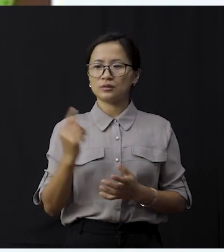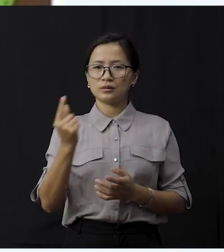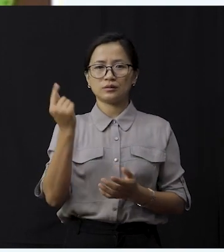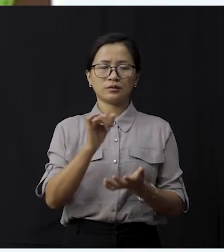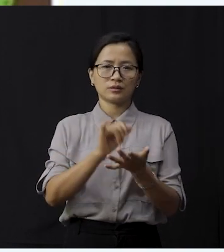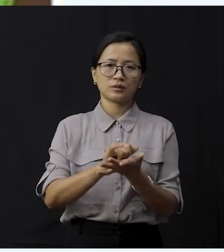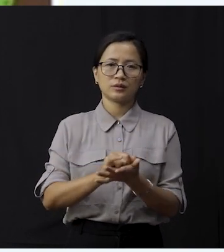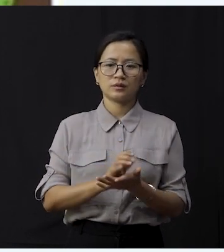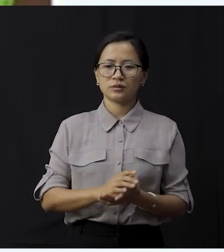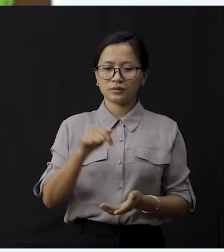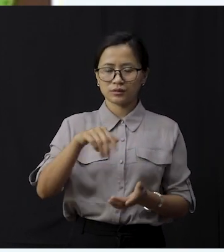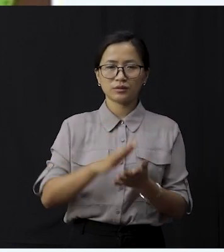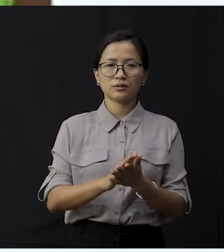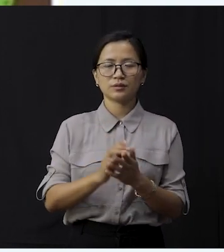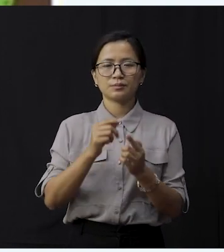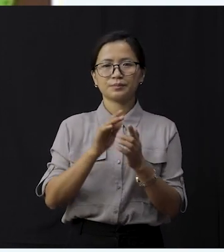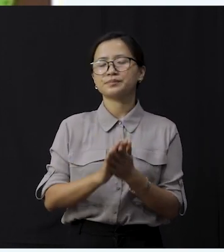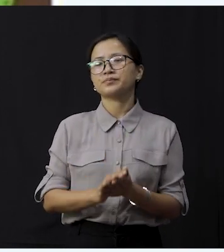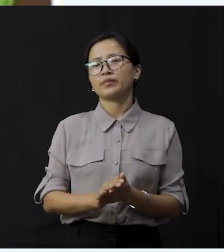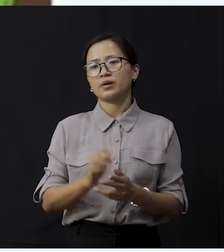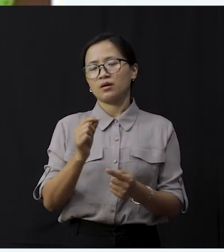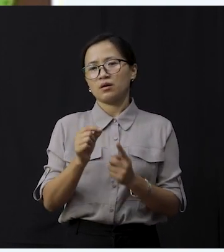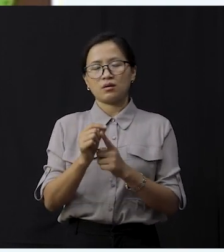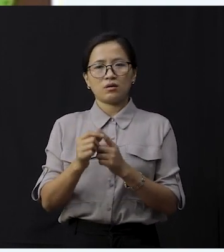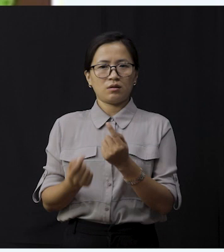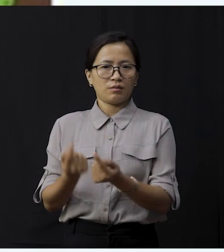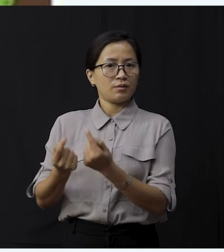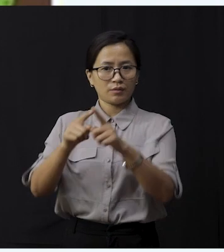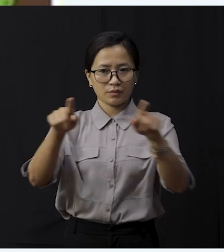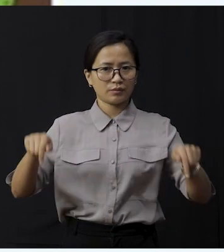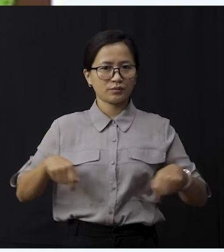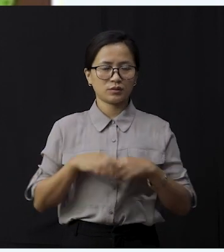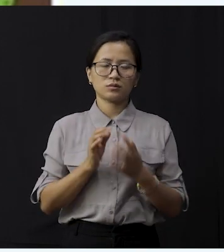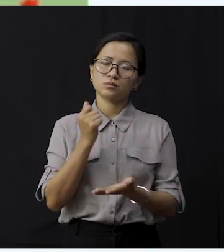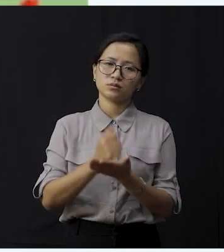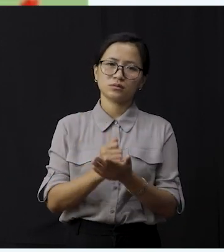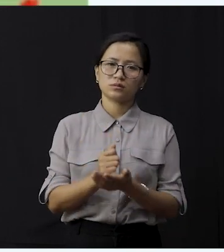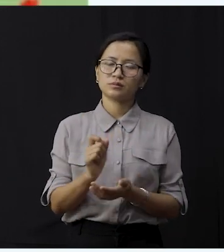use that. So this park is a public property, and then we should not litter these things.